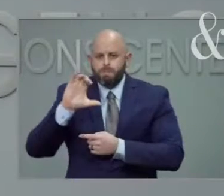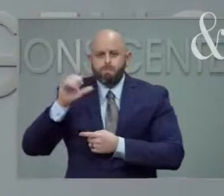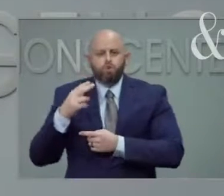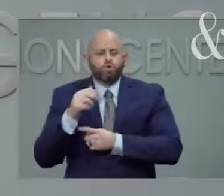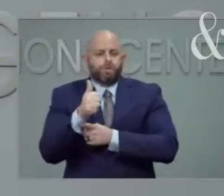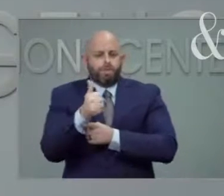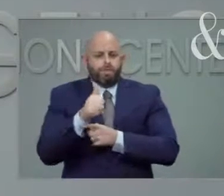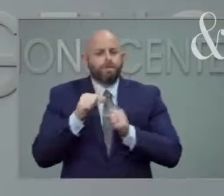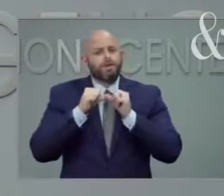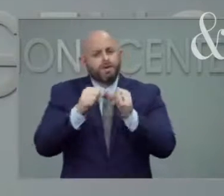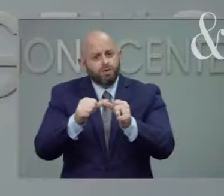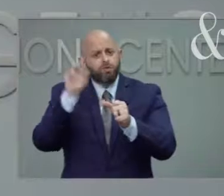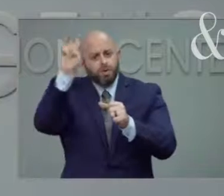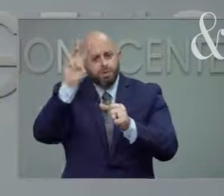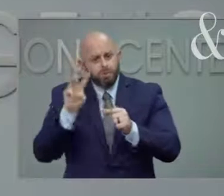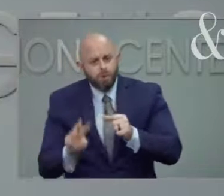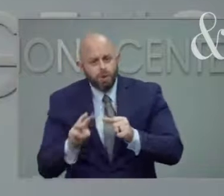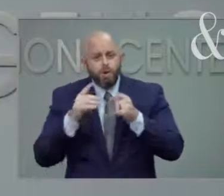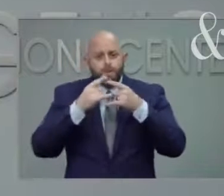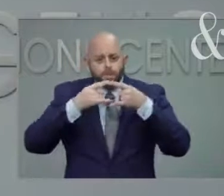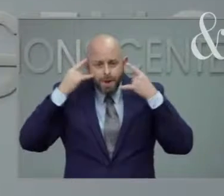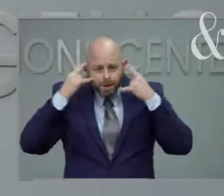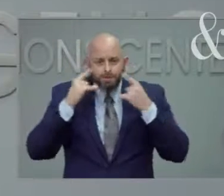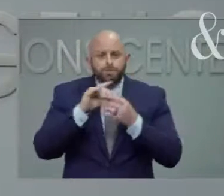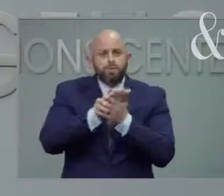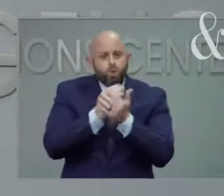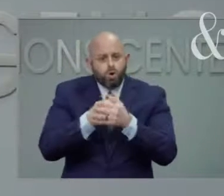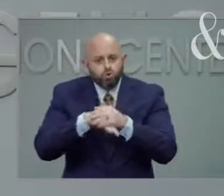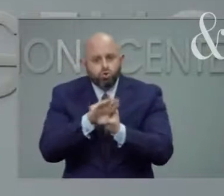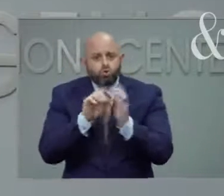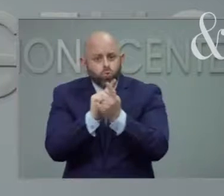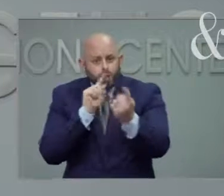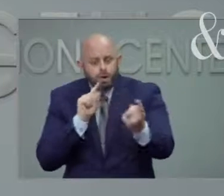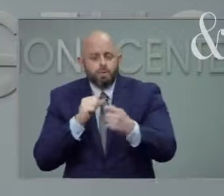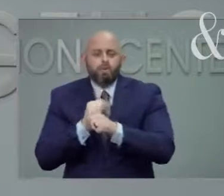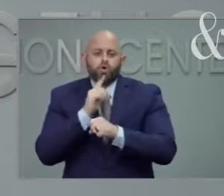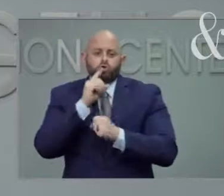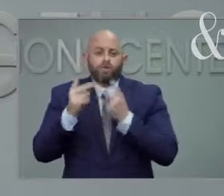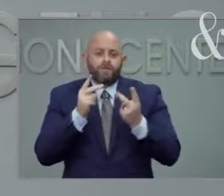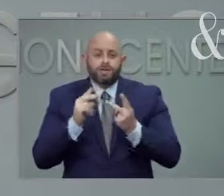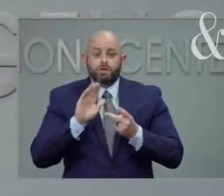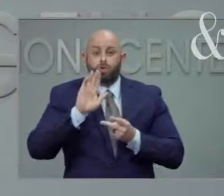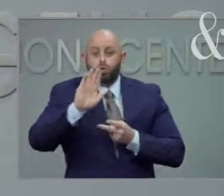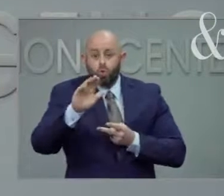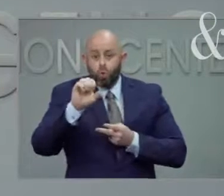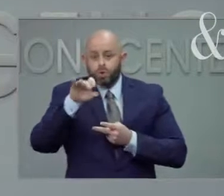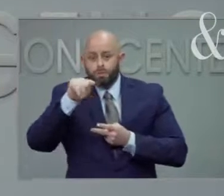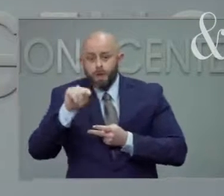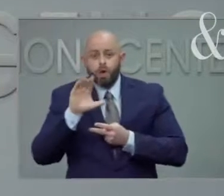Ws, wear that mask, wait 6 feet apart, wash your hands often, and be sure to visit